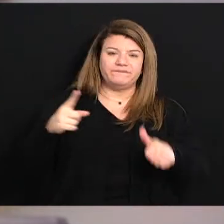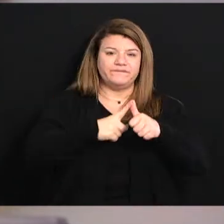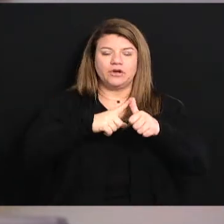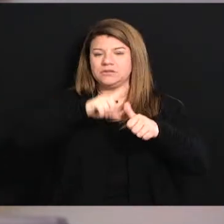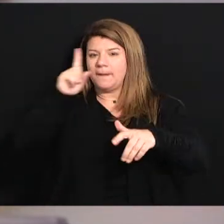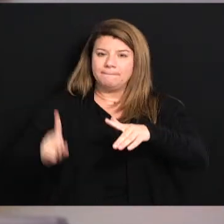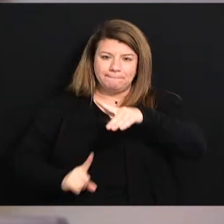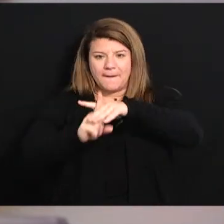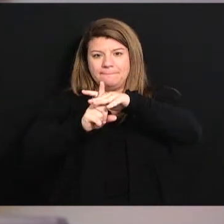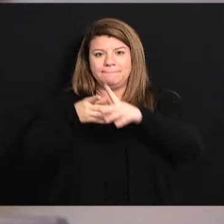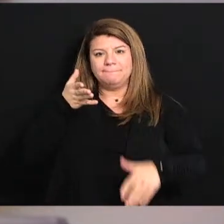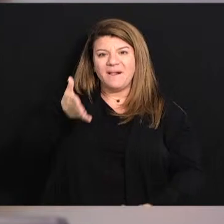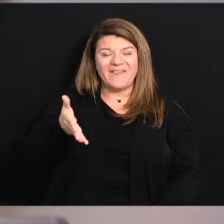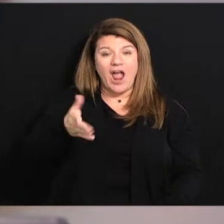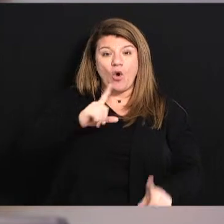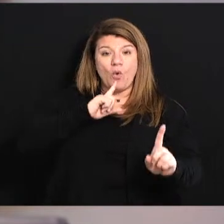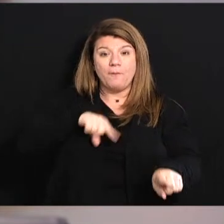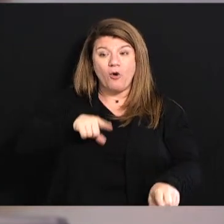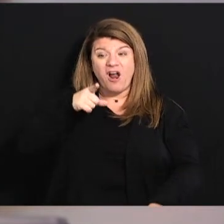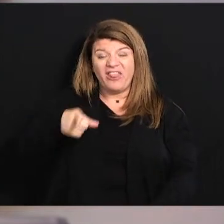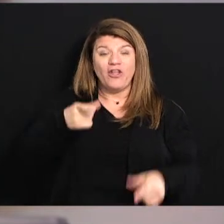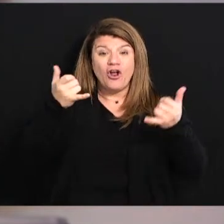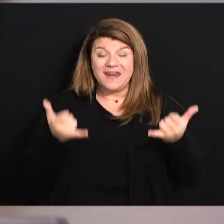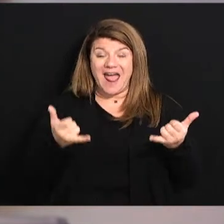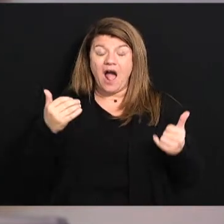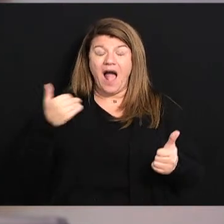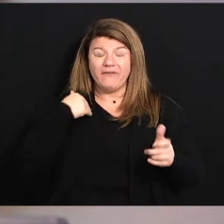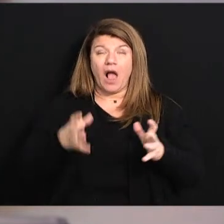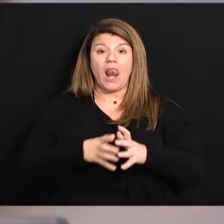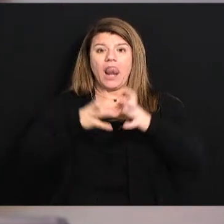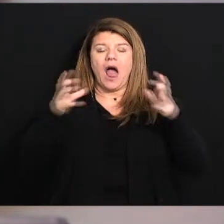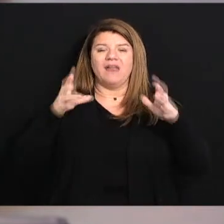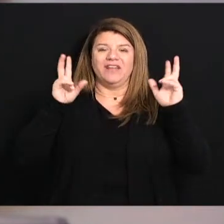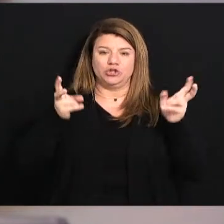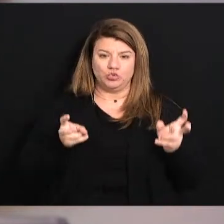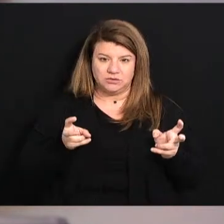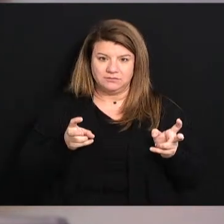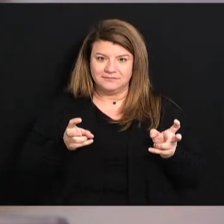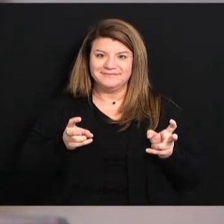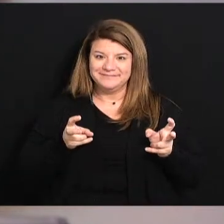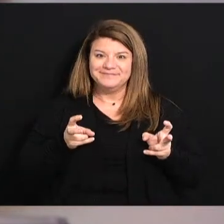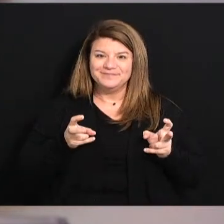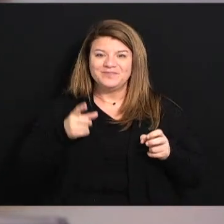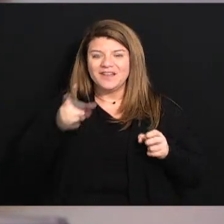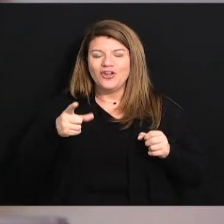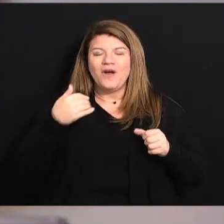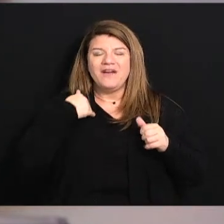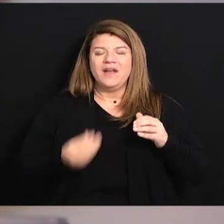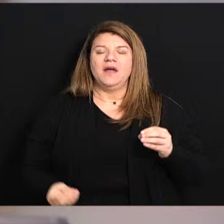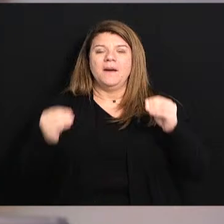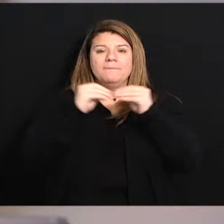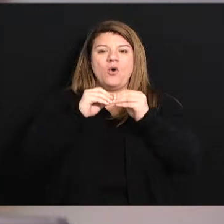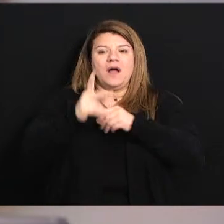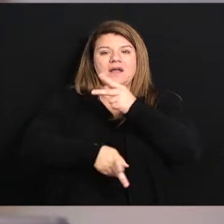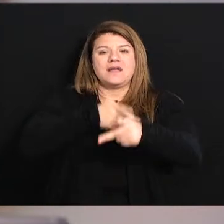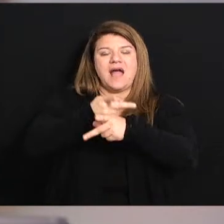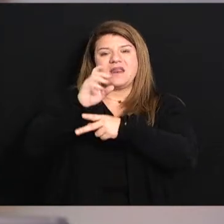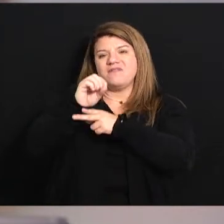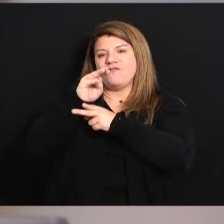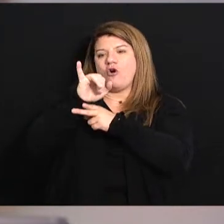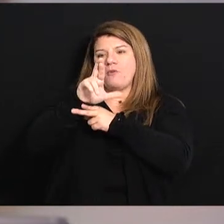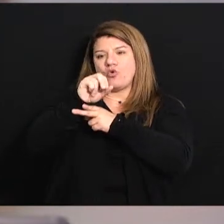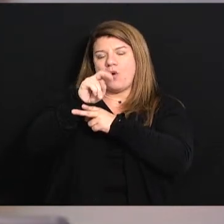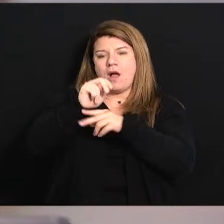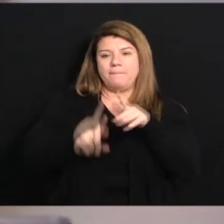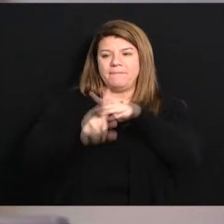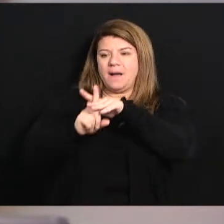was reported, they are now having a lot of problems. And there are even more variants of Omicron. And